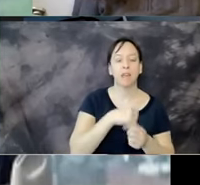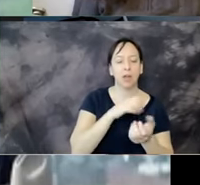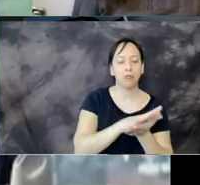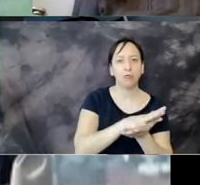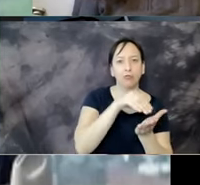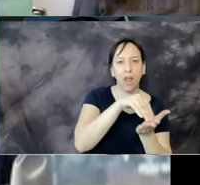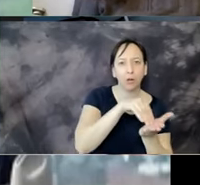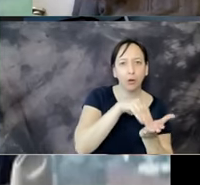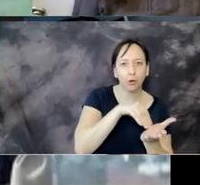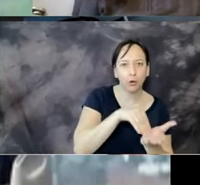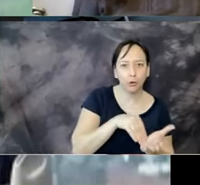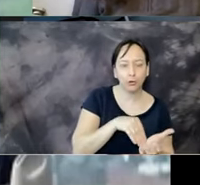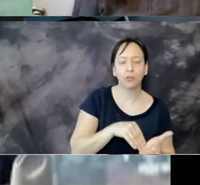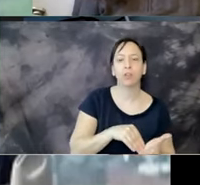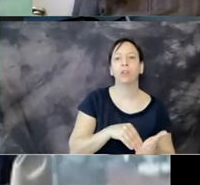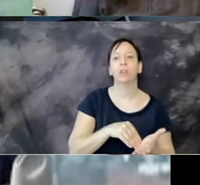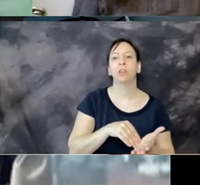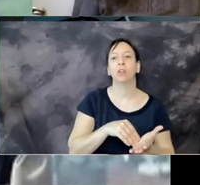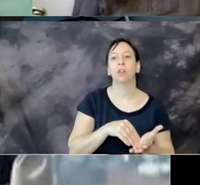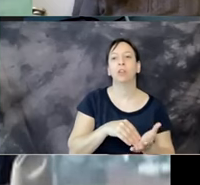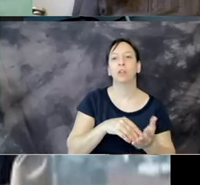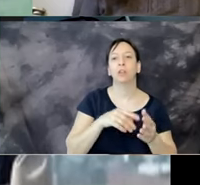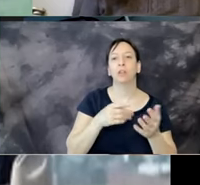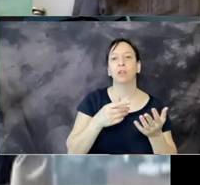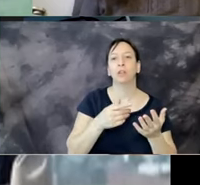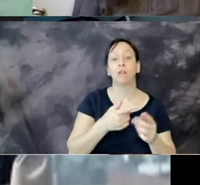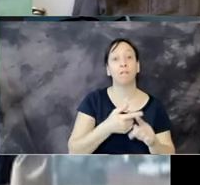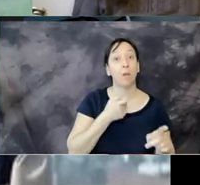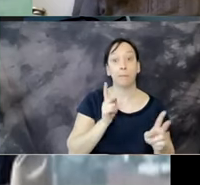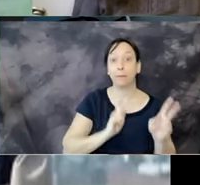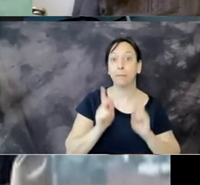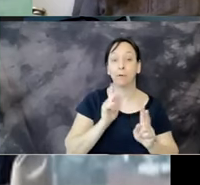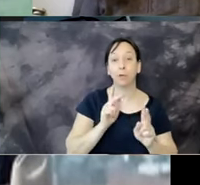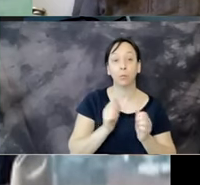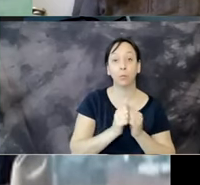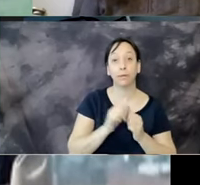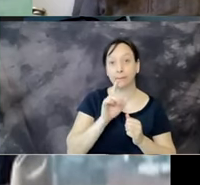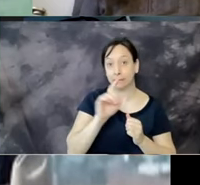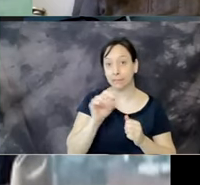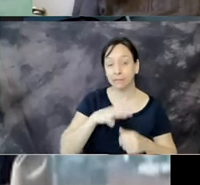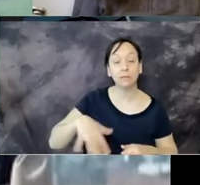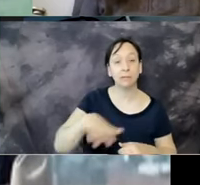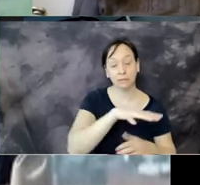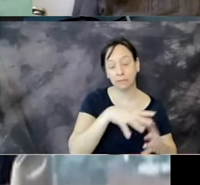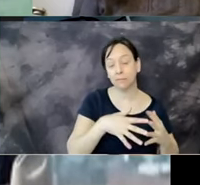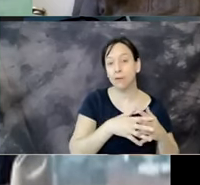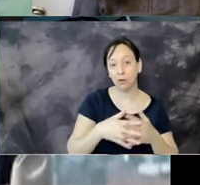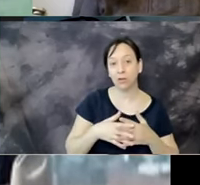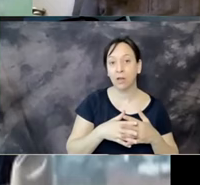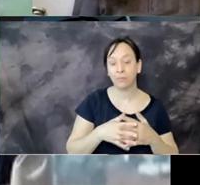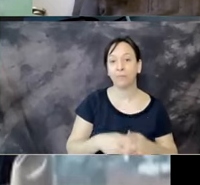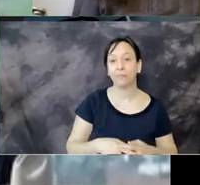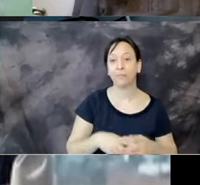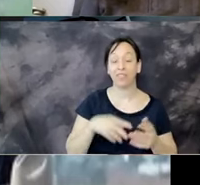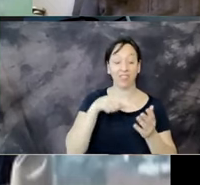conditions faced by persons with disabilities in the United States. This